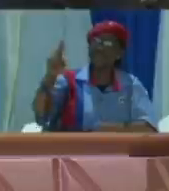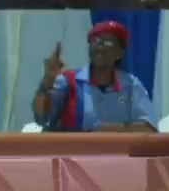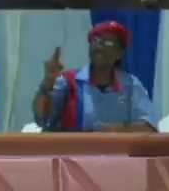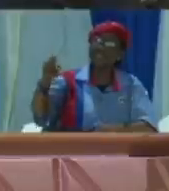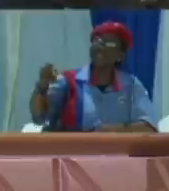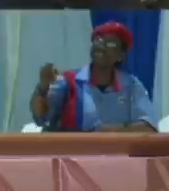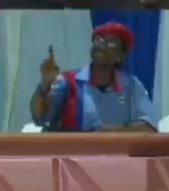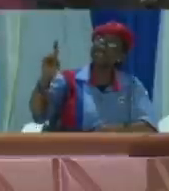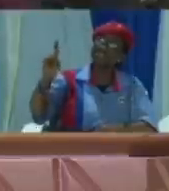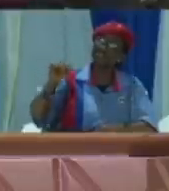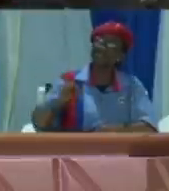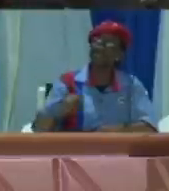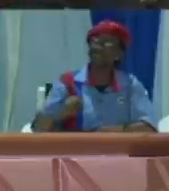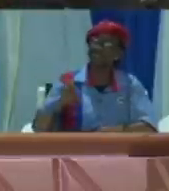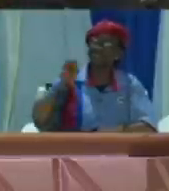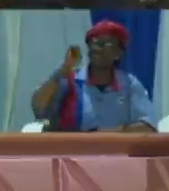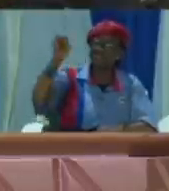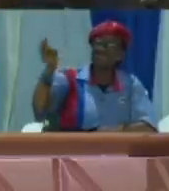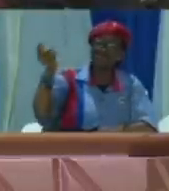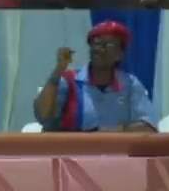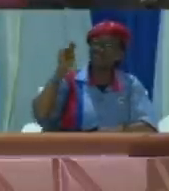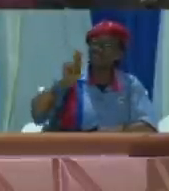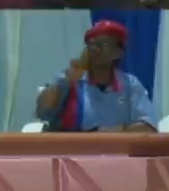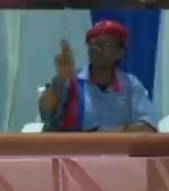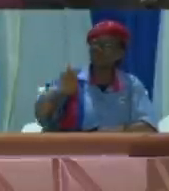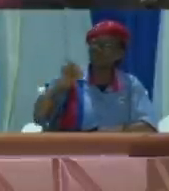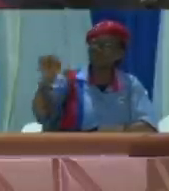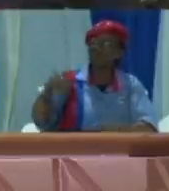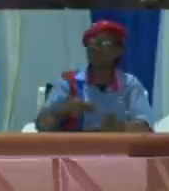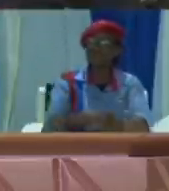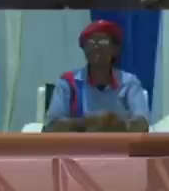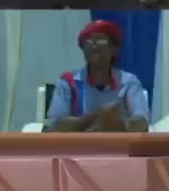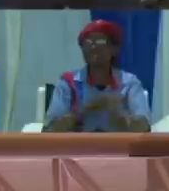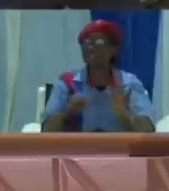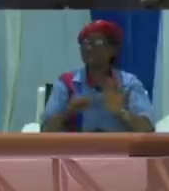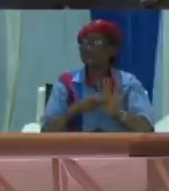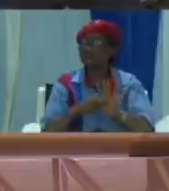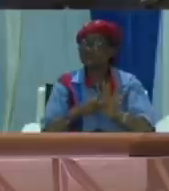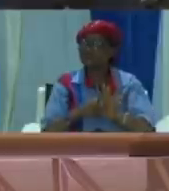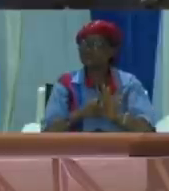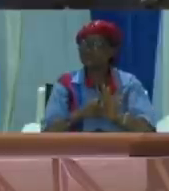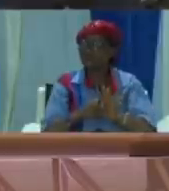PhD, he was using the inspiration God gave him.